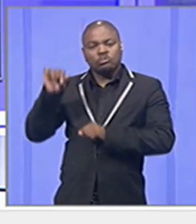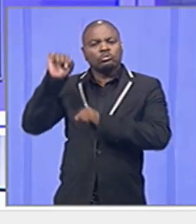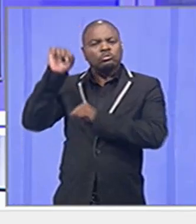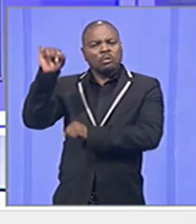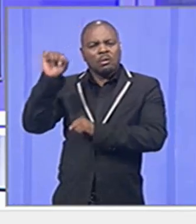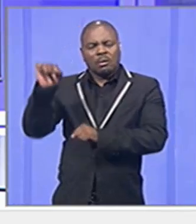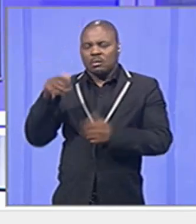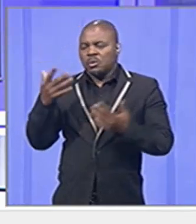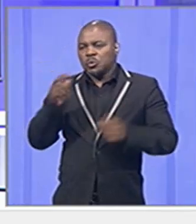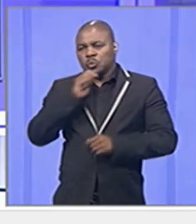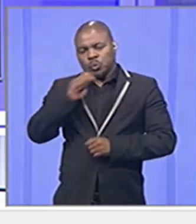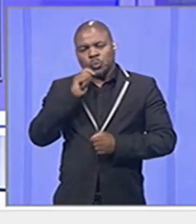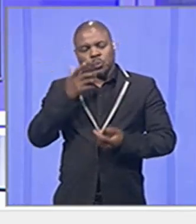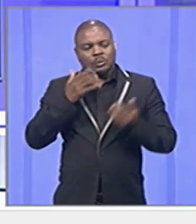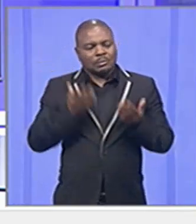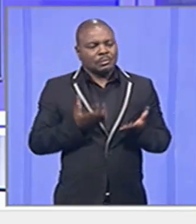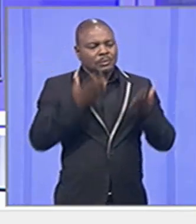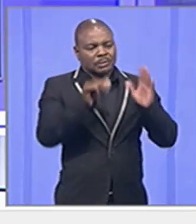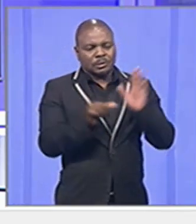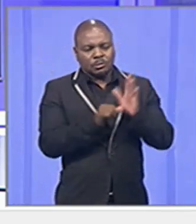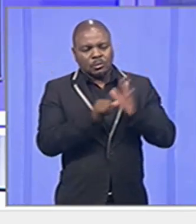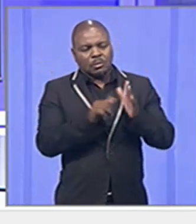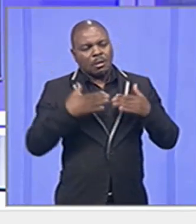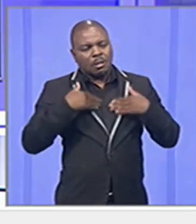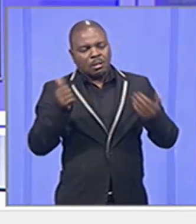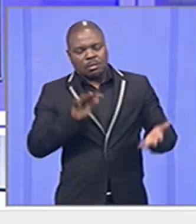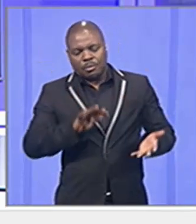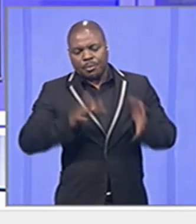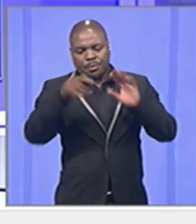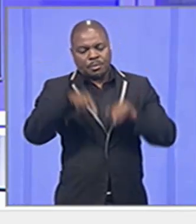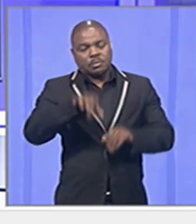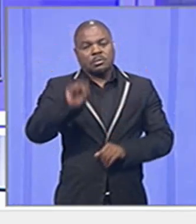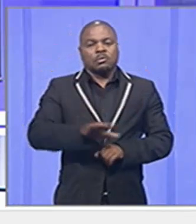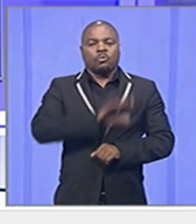se šarakantše kabo ya ditirelo tše bohlokwa tša maphelo mo nageng.